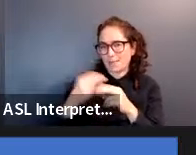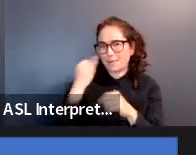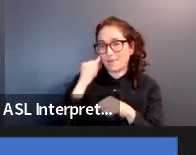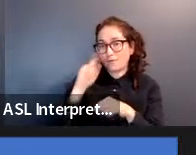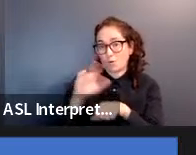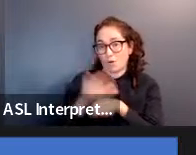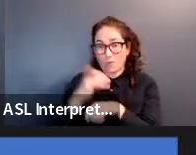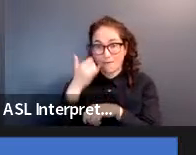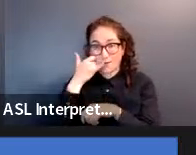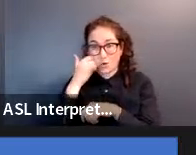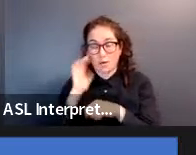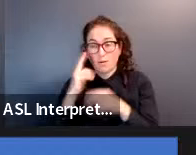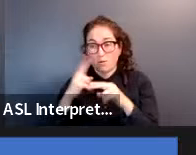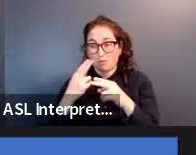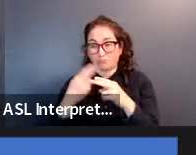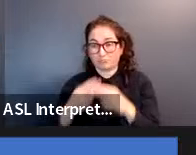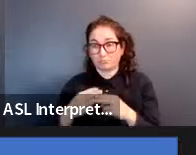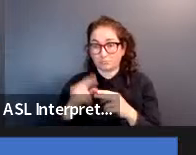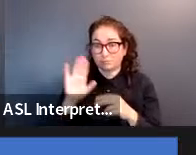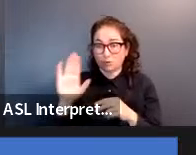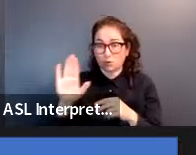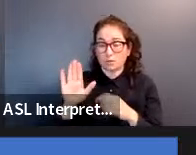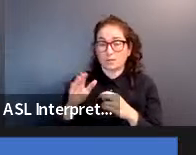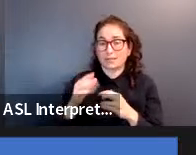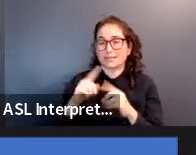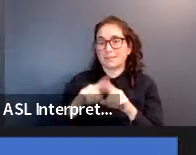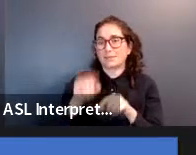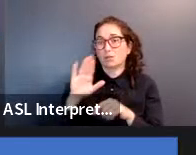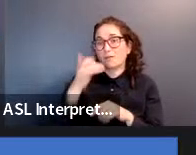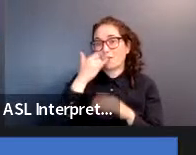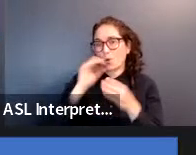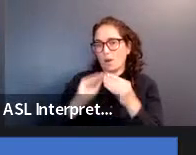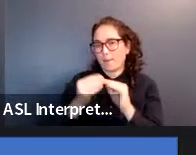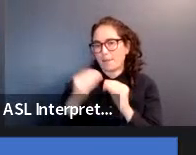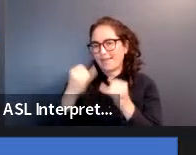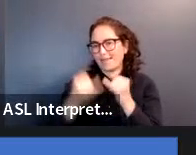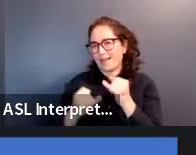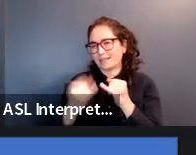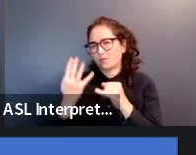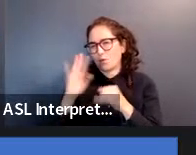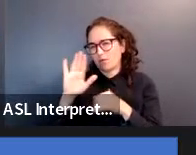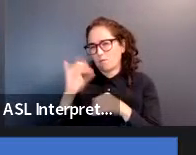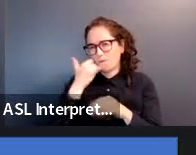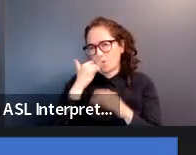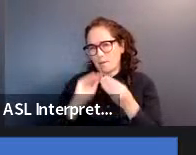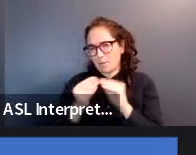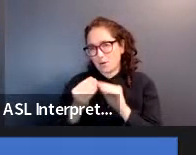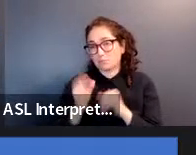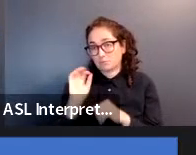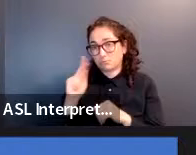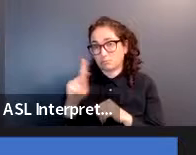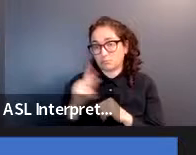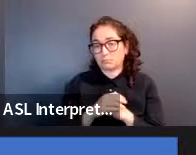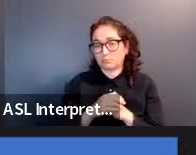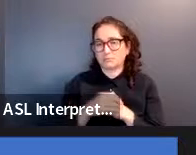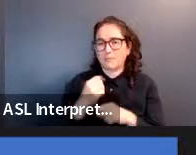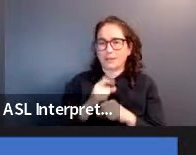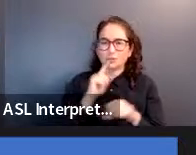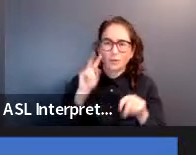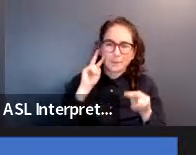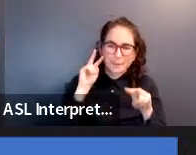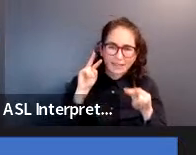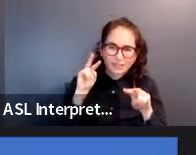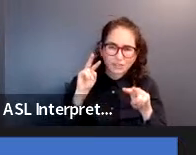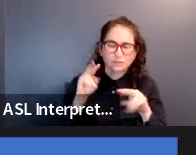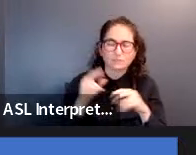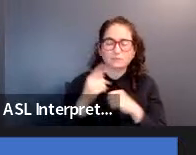phone. I will call your name by your phone number, the last digits of your phone number. So just please make sure to be paying